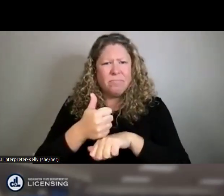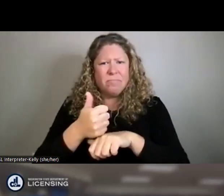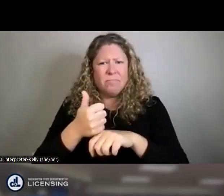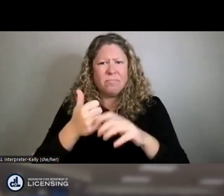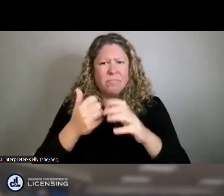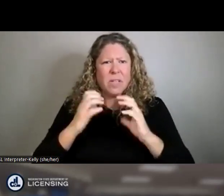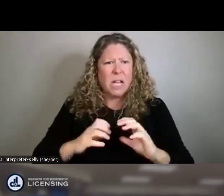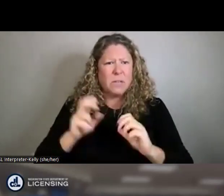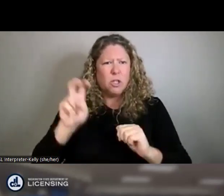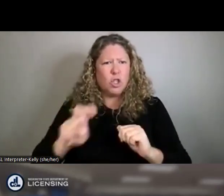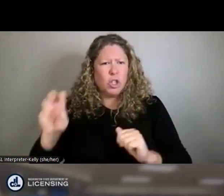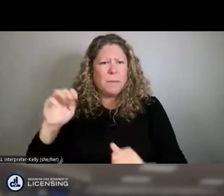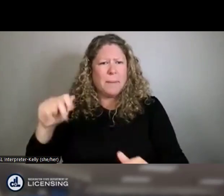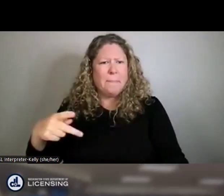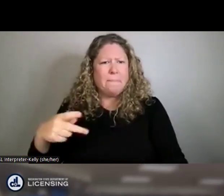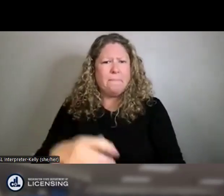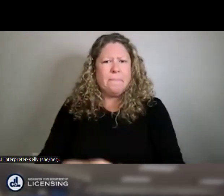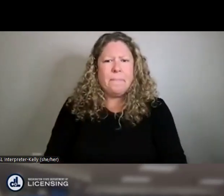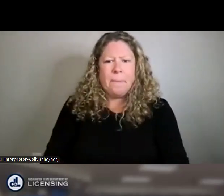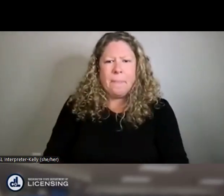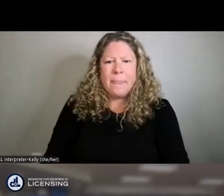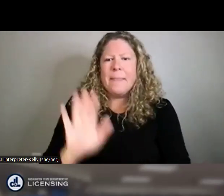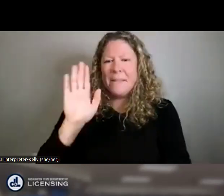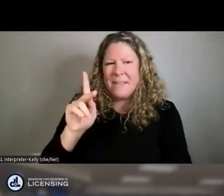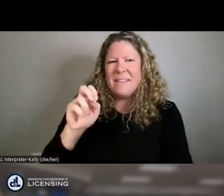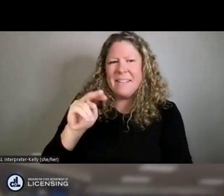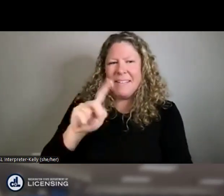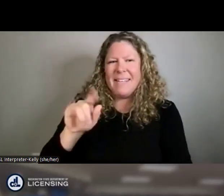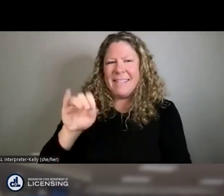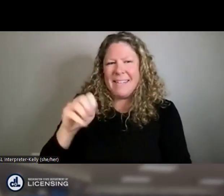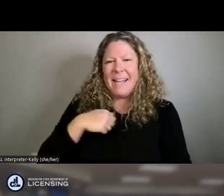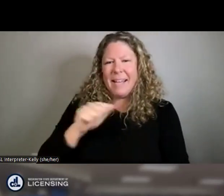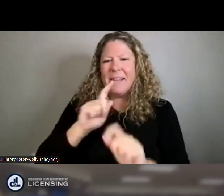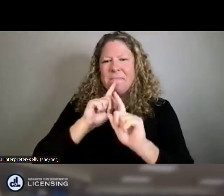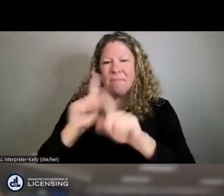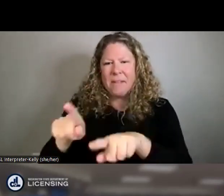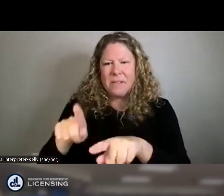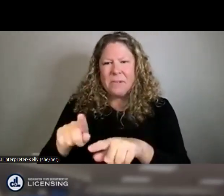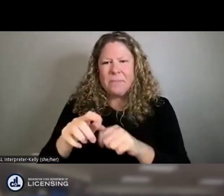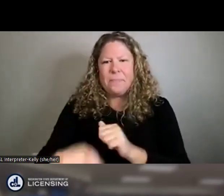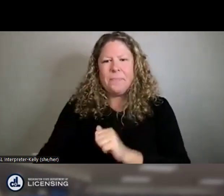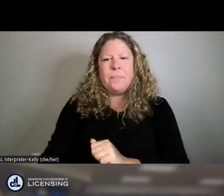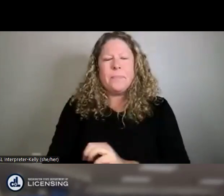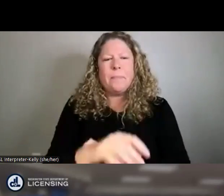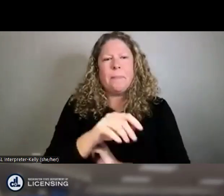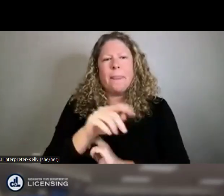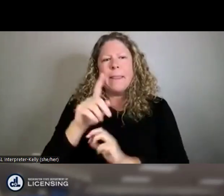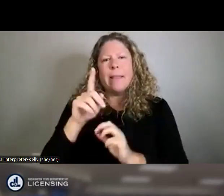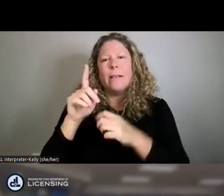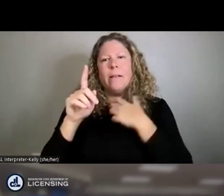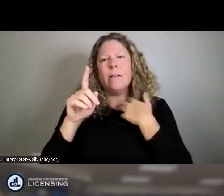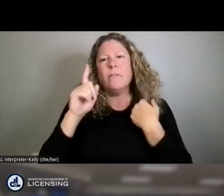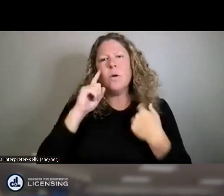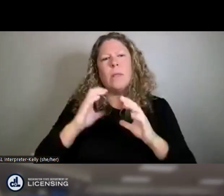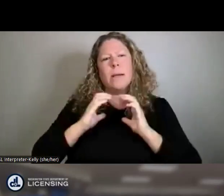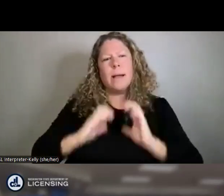map? I can take that one again. So to obtain the customer's experiences,